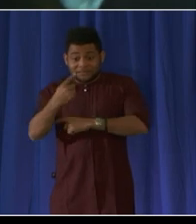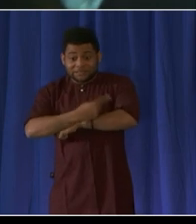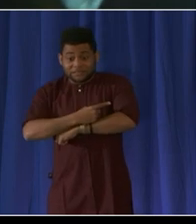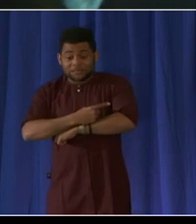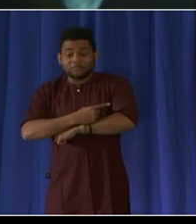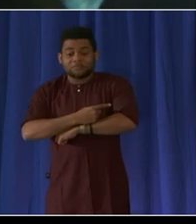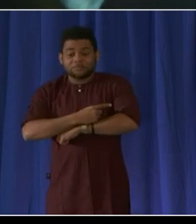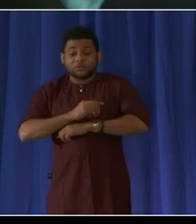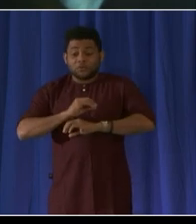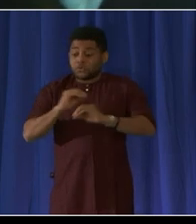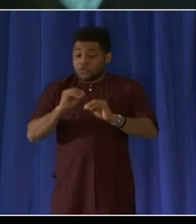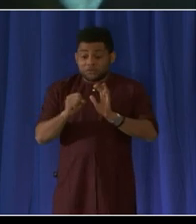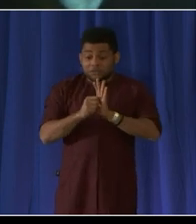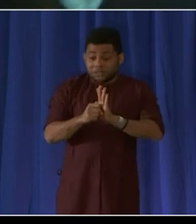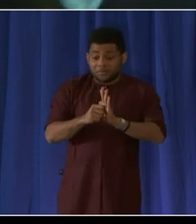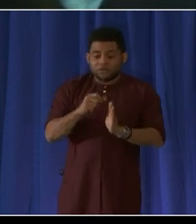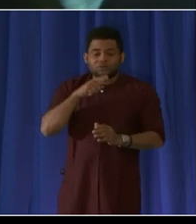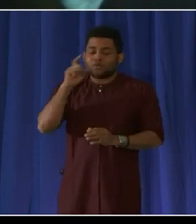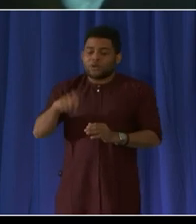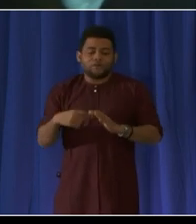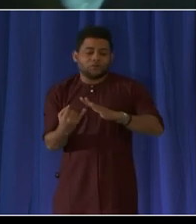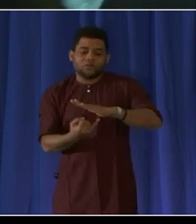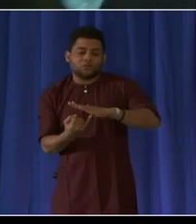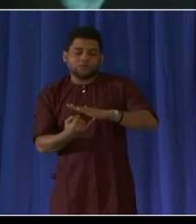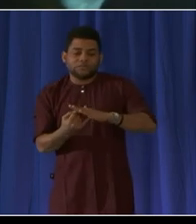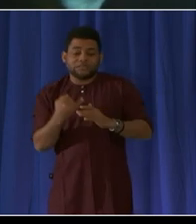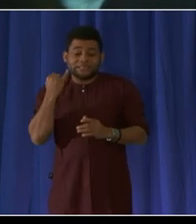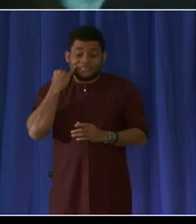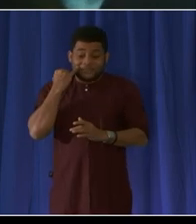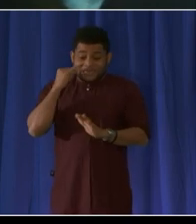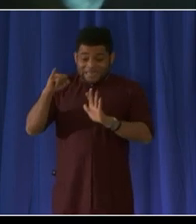have to quarantine if they're identified as